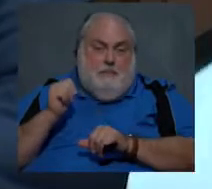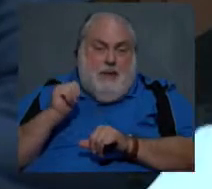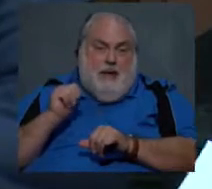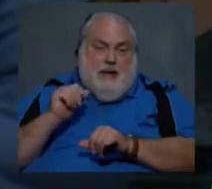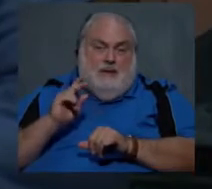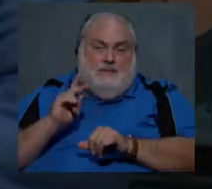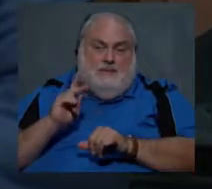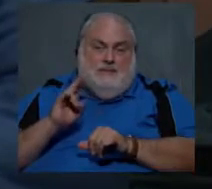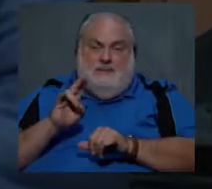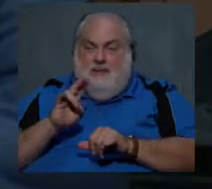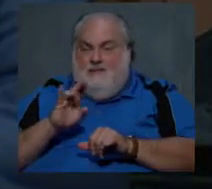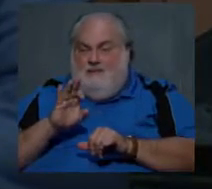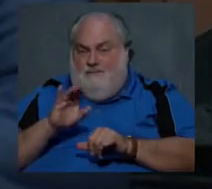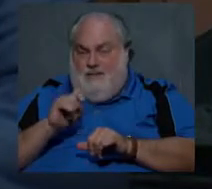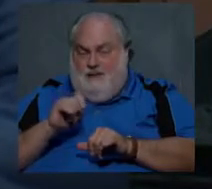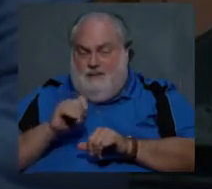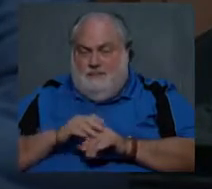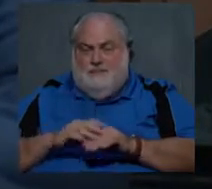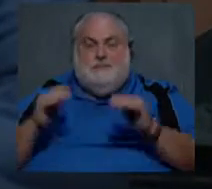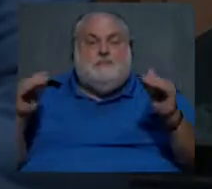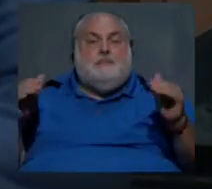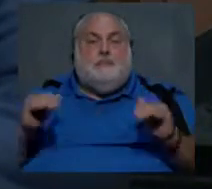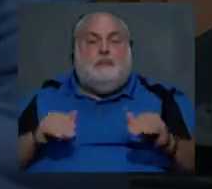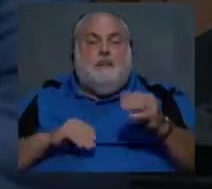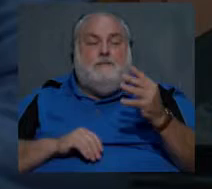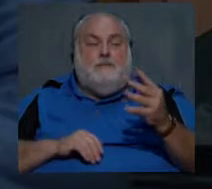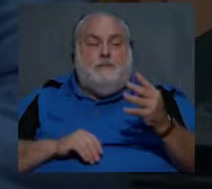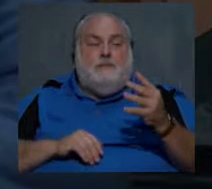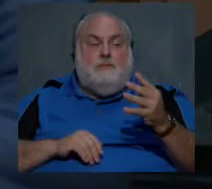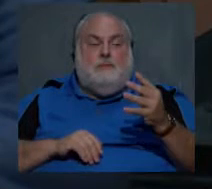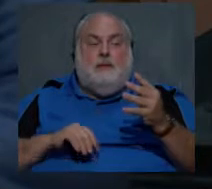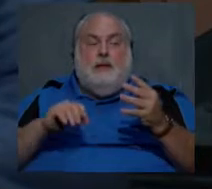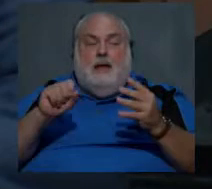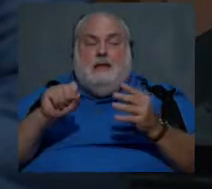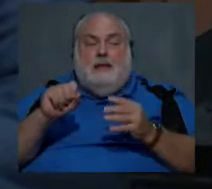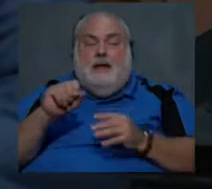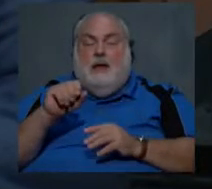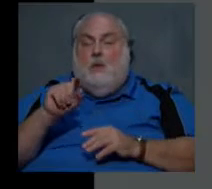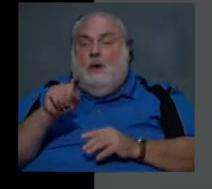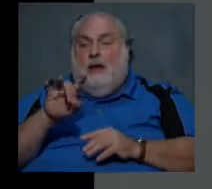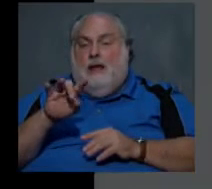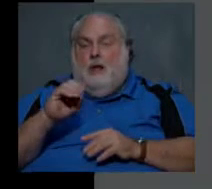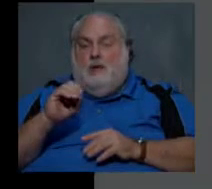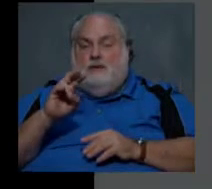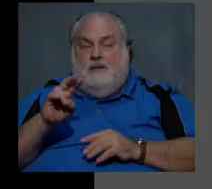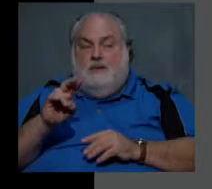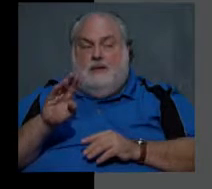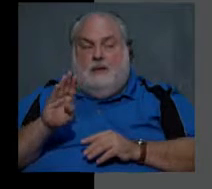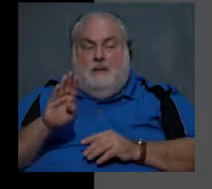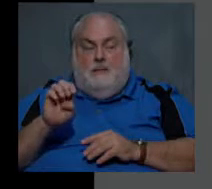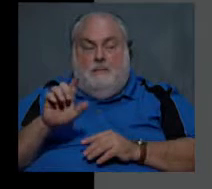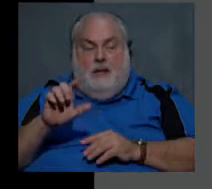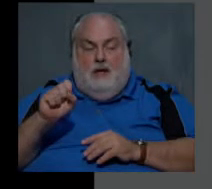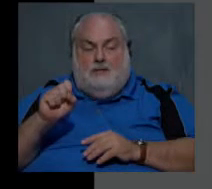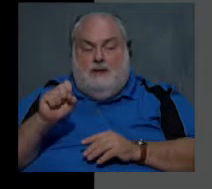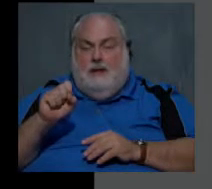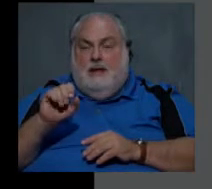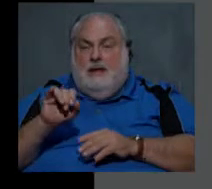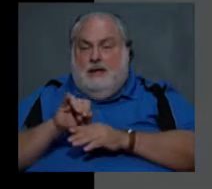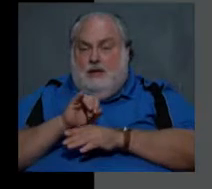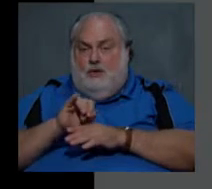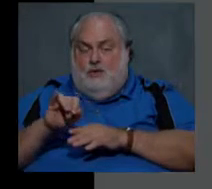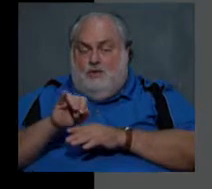7 feet. Item number 4, file number S-1807, Phelps Industries Subdivision Site Plan